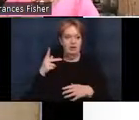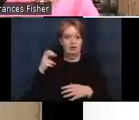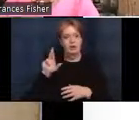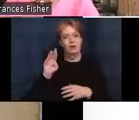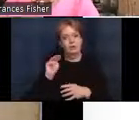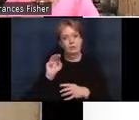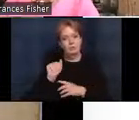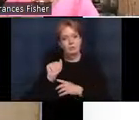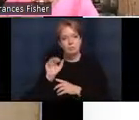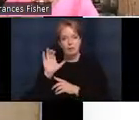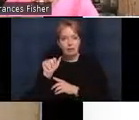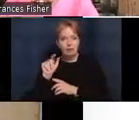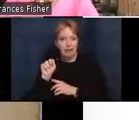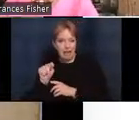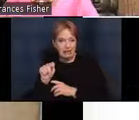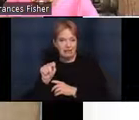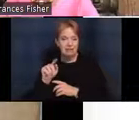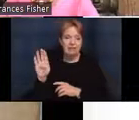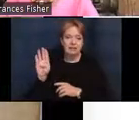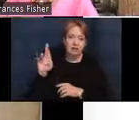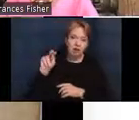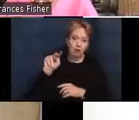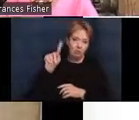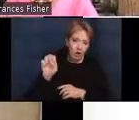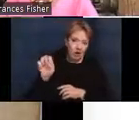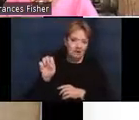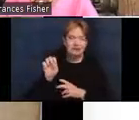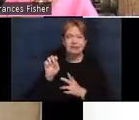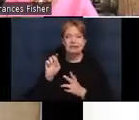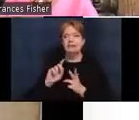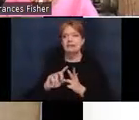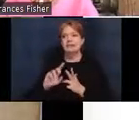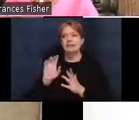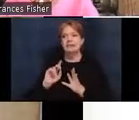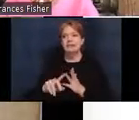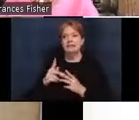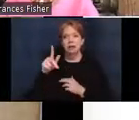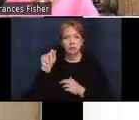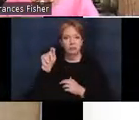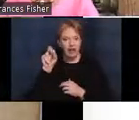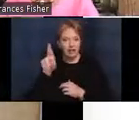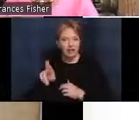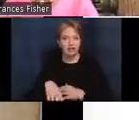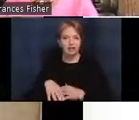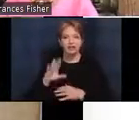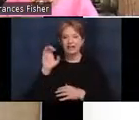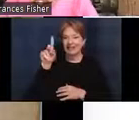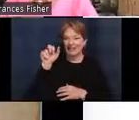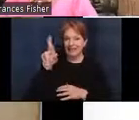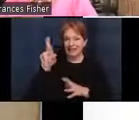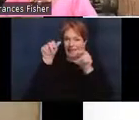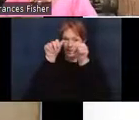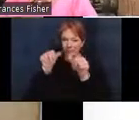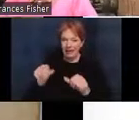bronze plaster and of course the cedar totems I mentioned, and to welcome you on this road